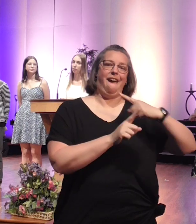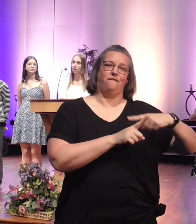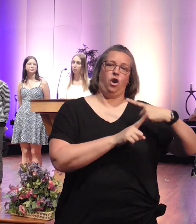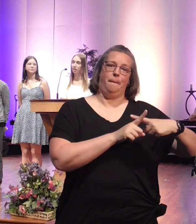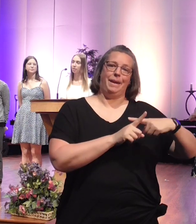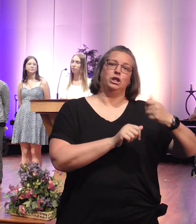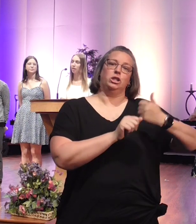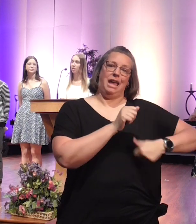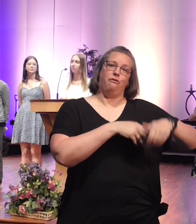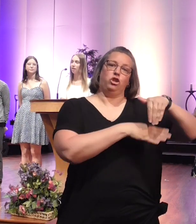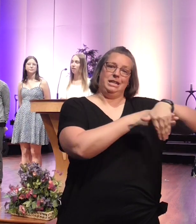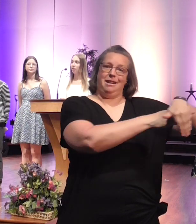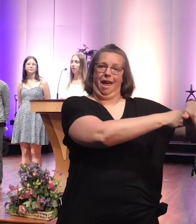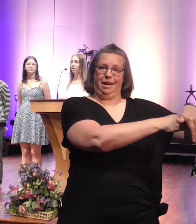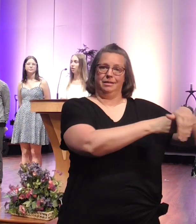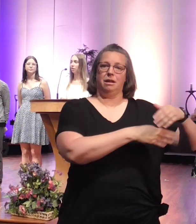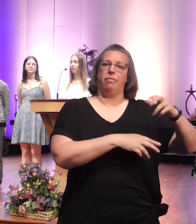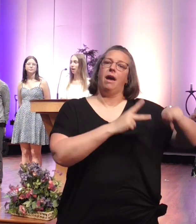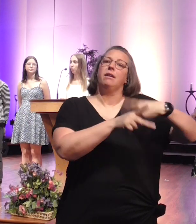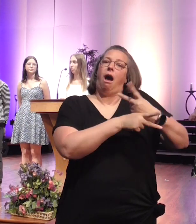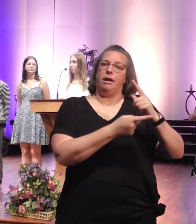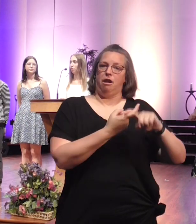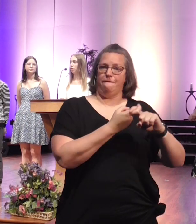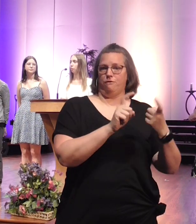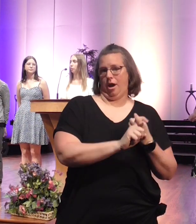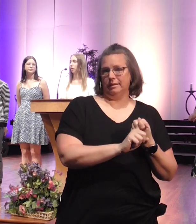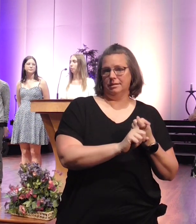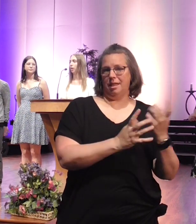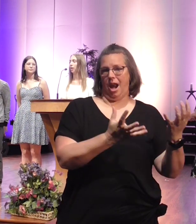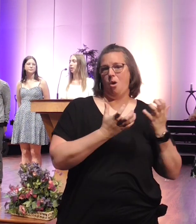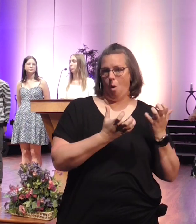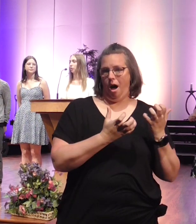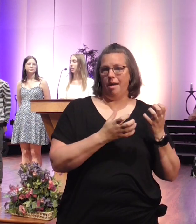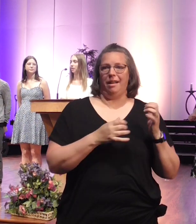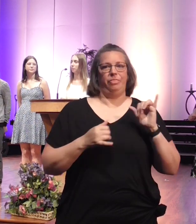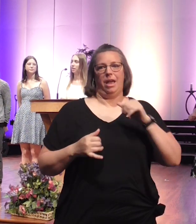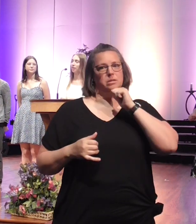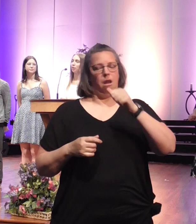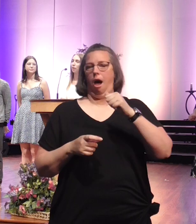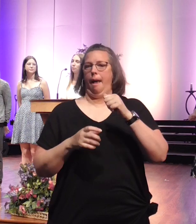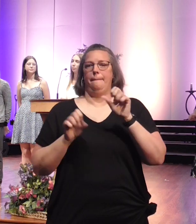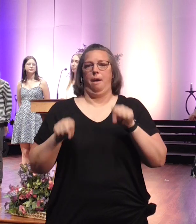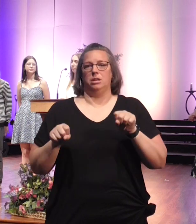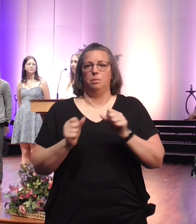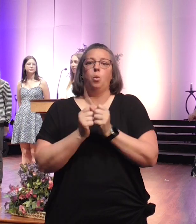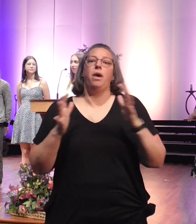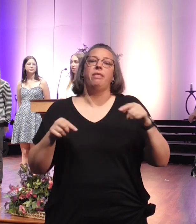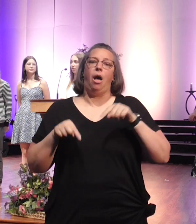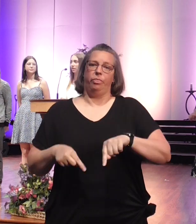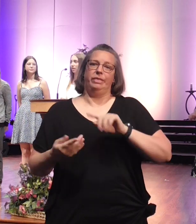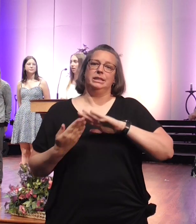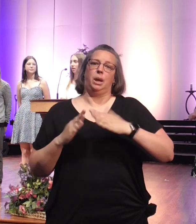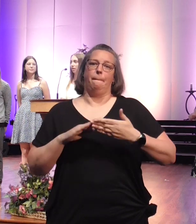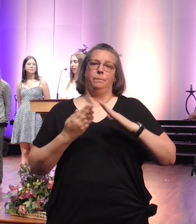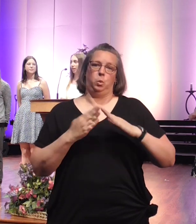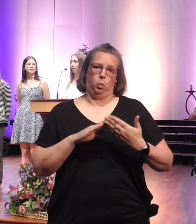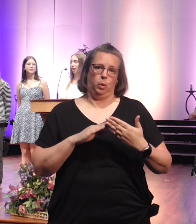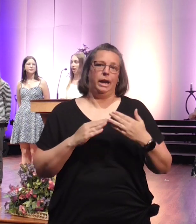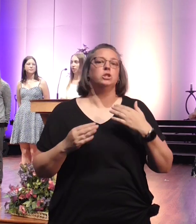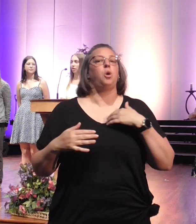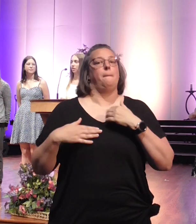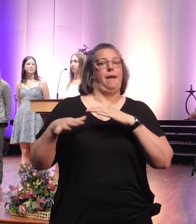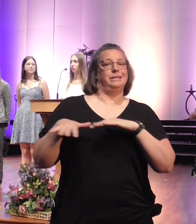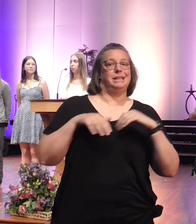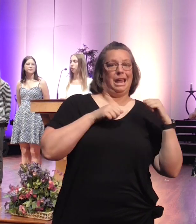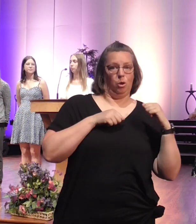of friends I wanted to bring into my life. And none of that would have been possible without the Mile High community. So my takeaway is just